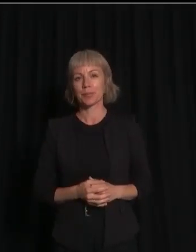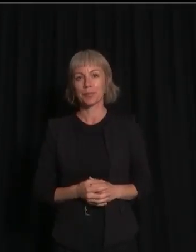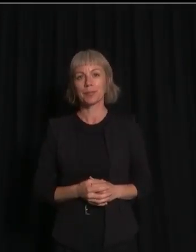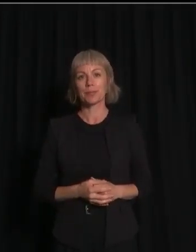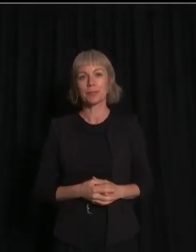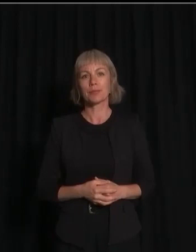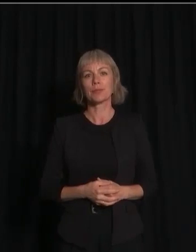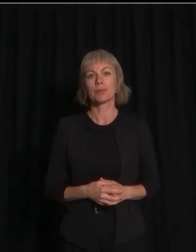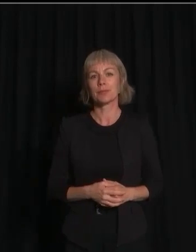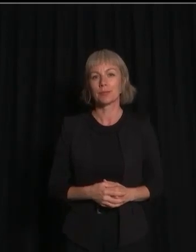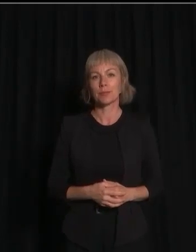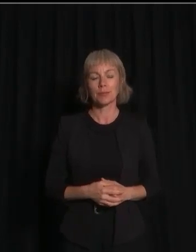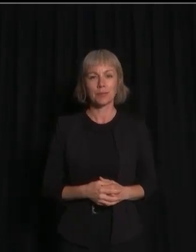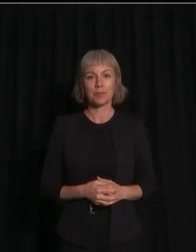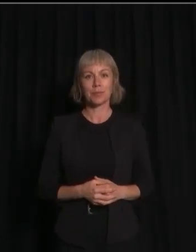Thank you.